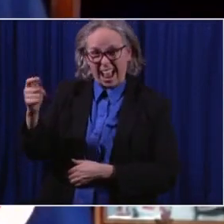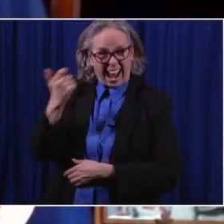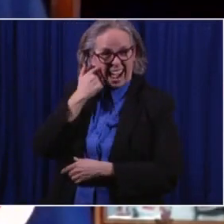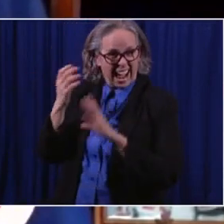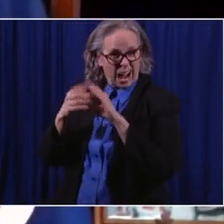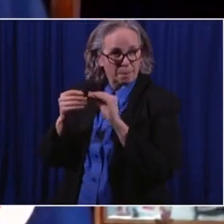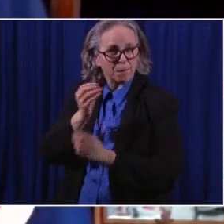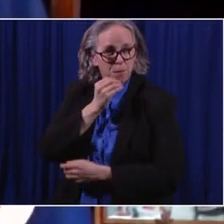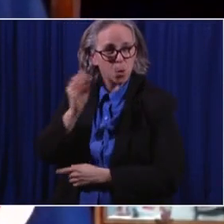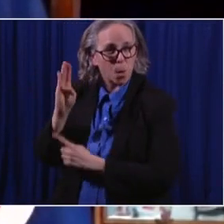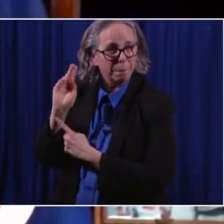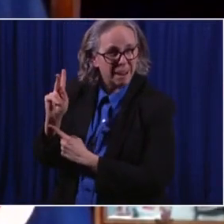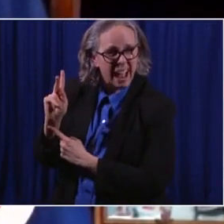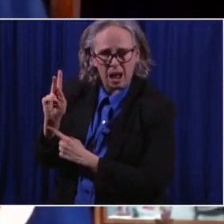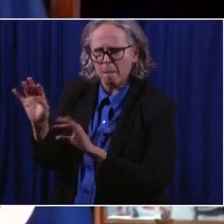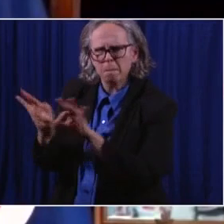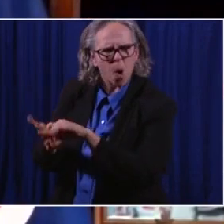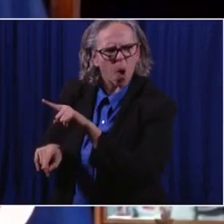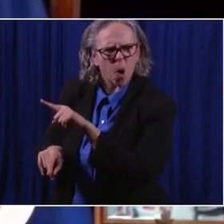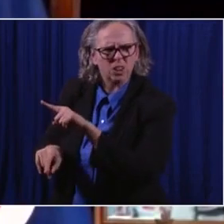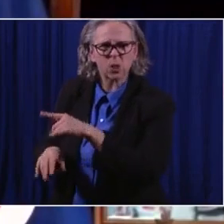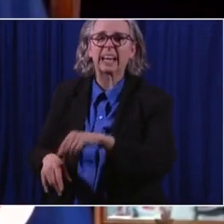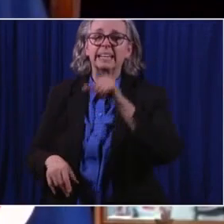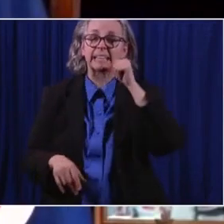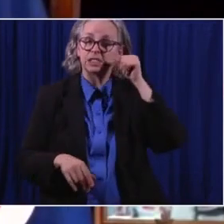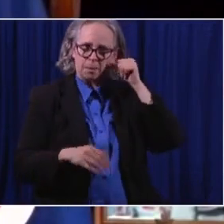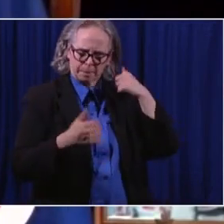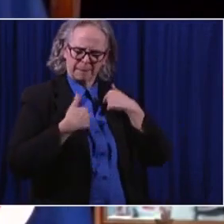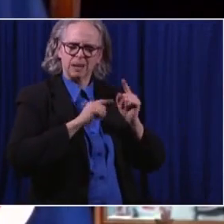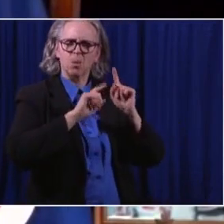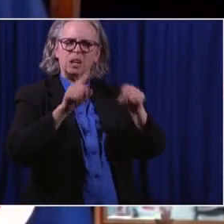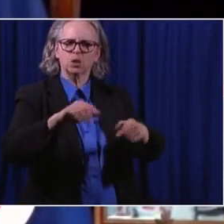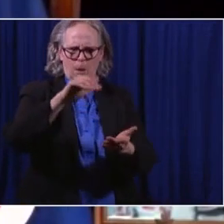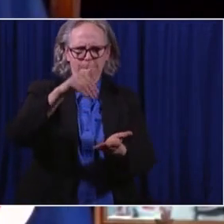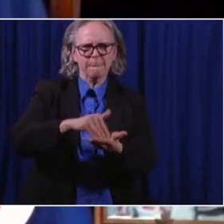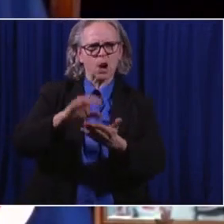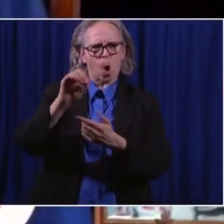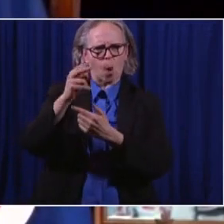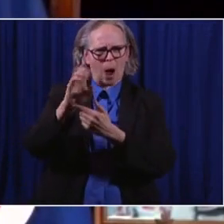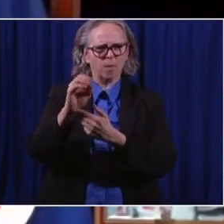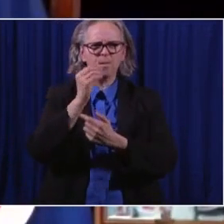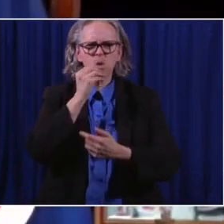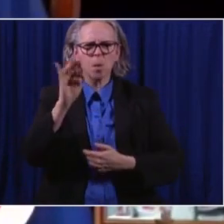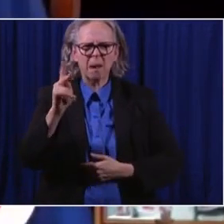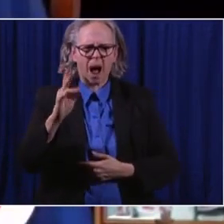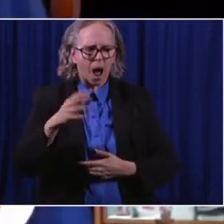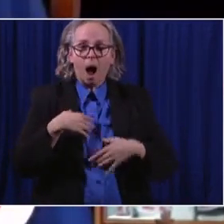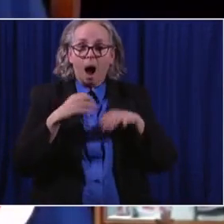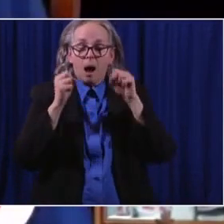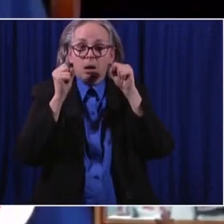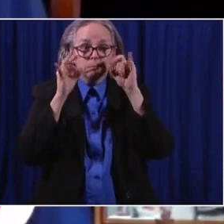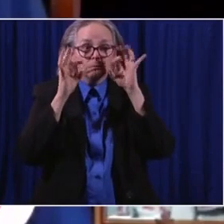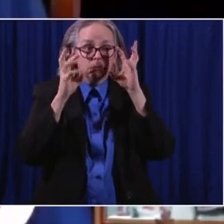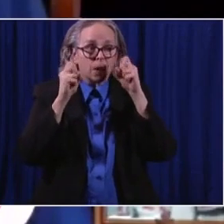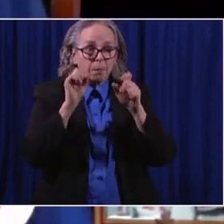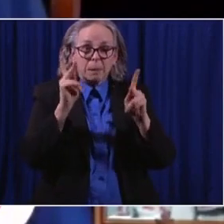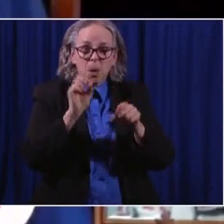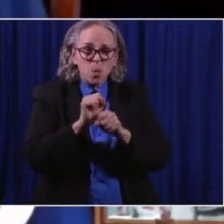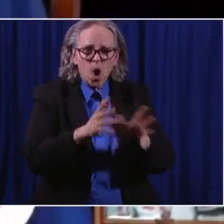Bank yesterday. It's amazing work that volunteers, the food bank, the National Guard,